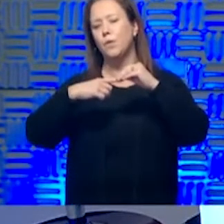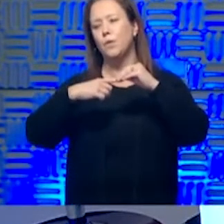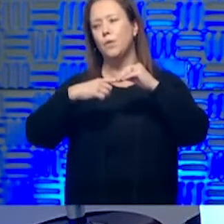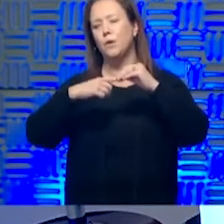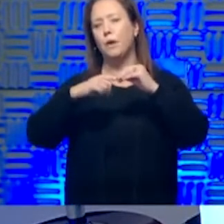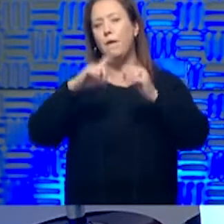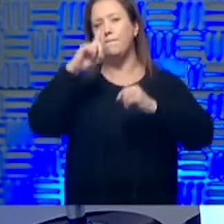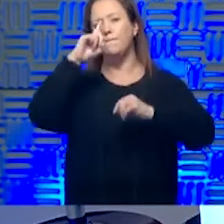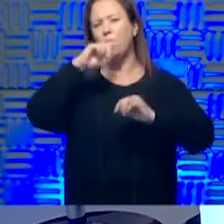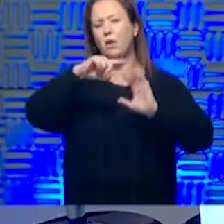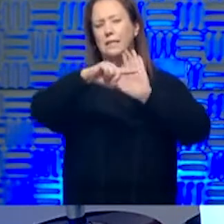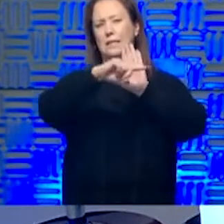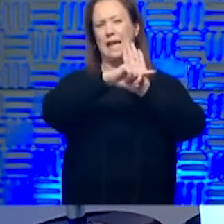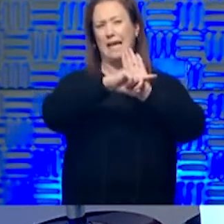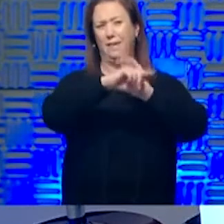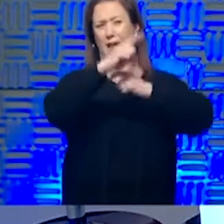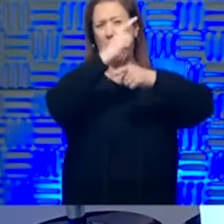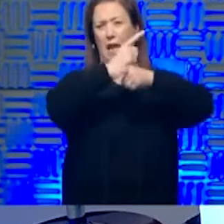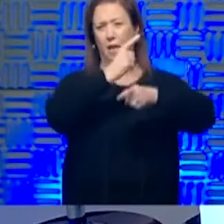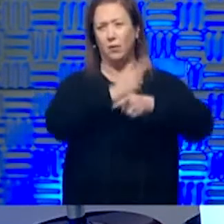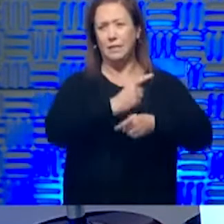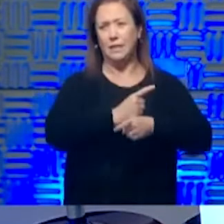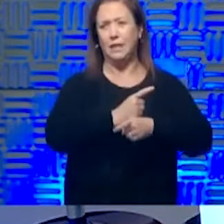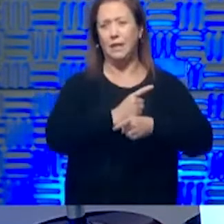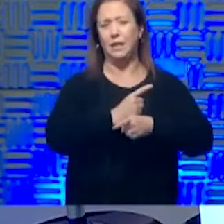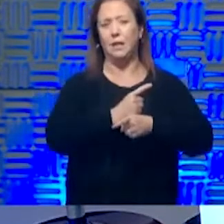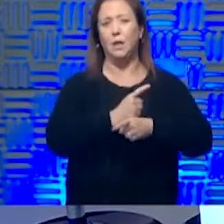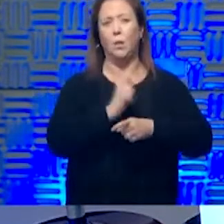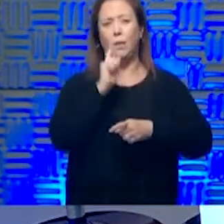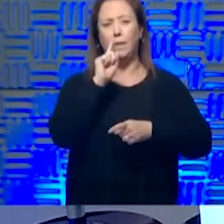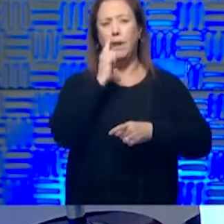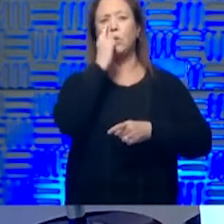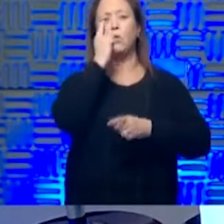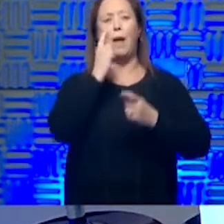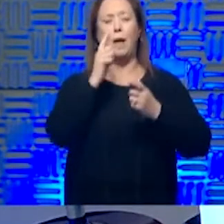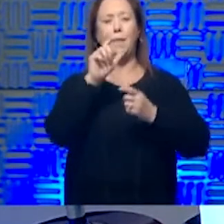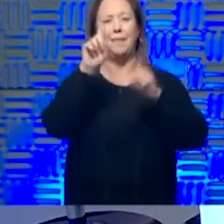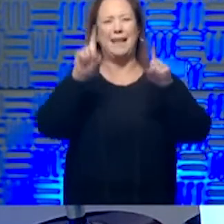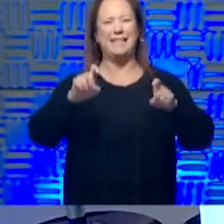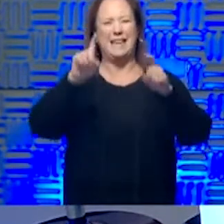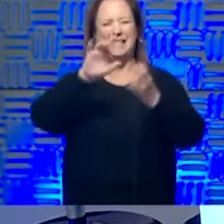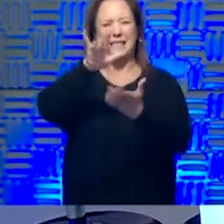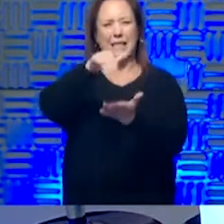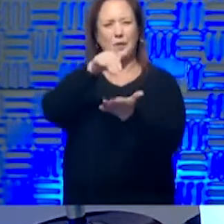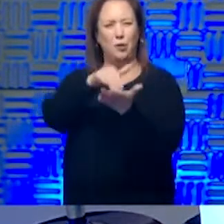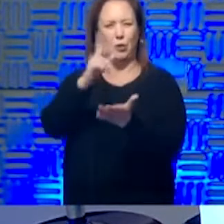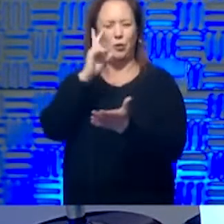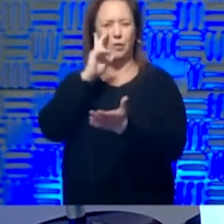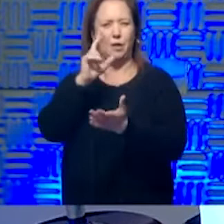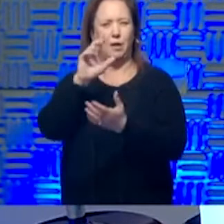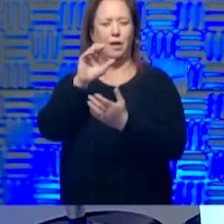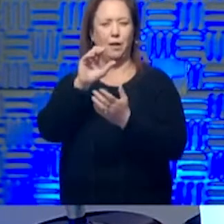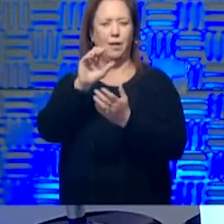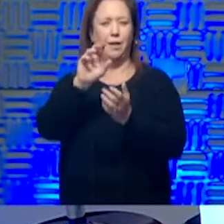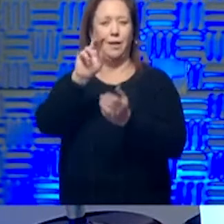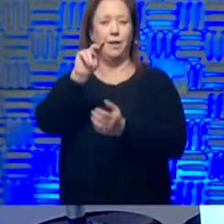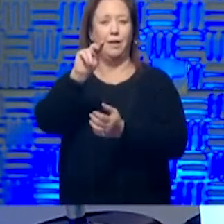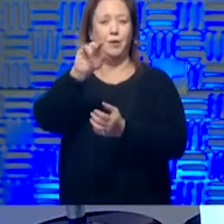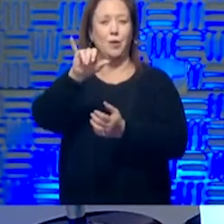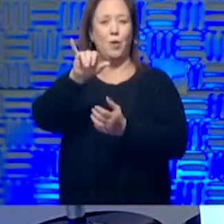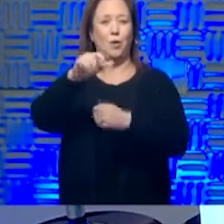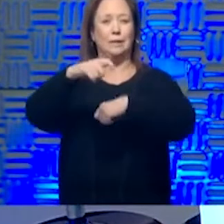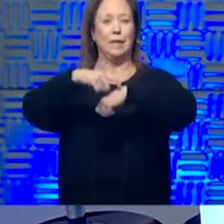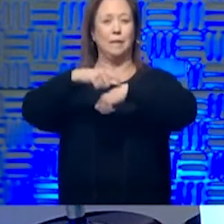false negatives, accuracy issues with the nose swab type tests. I'm sure you saw the op-ed in the New York Times from a